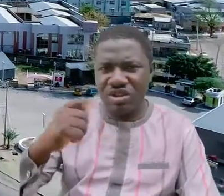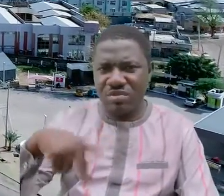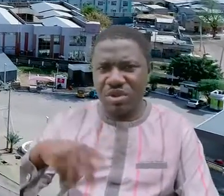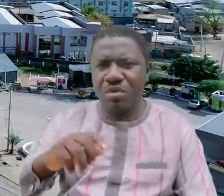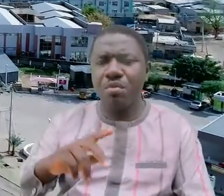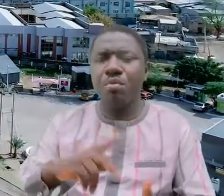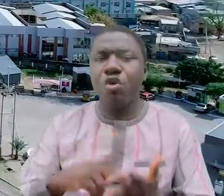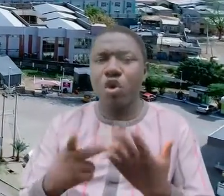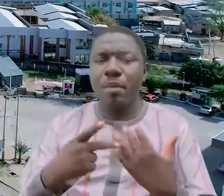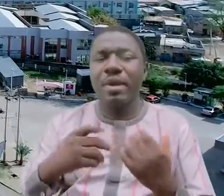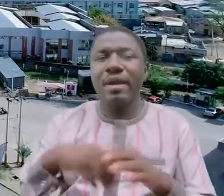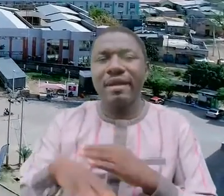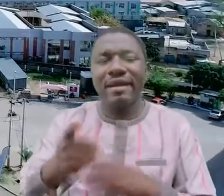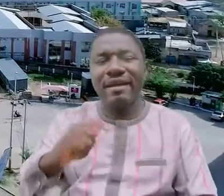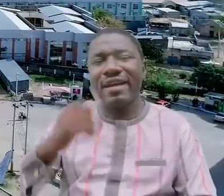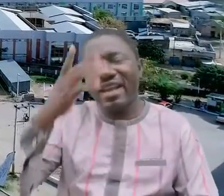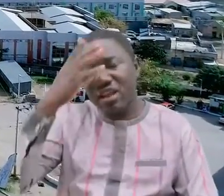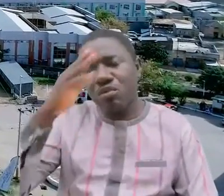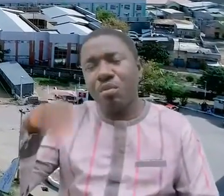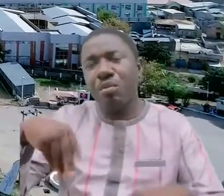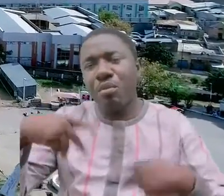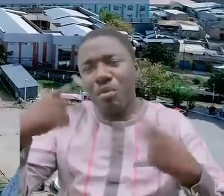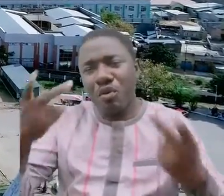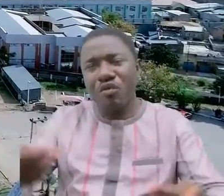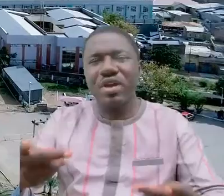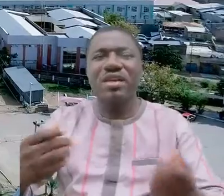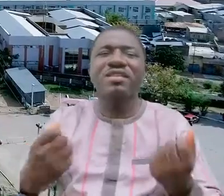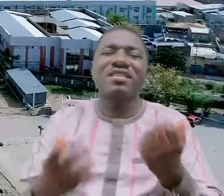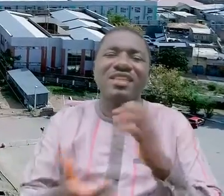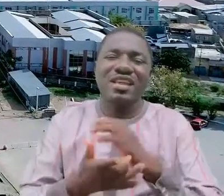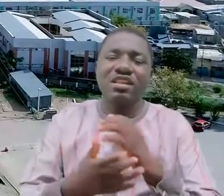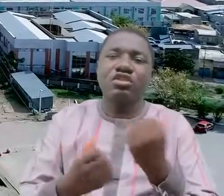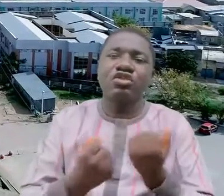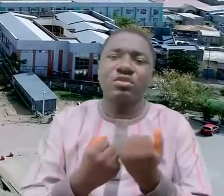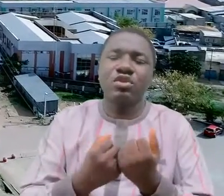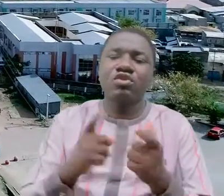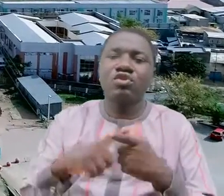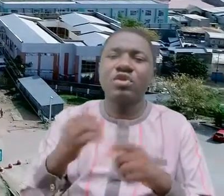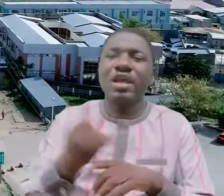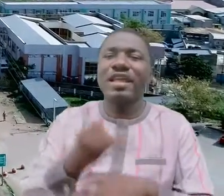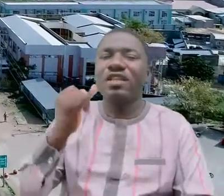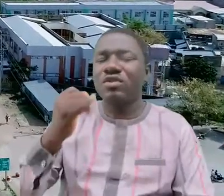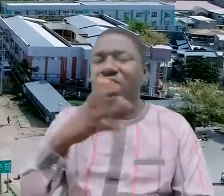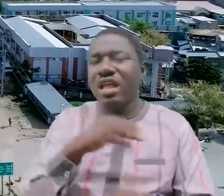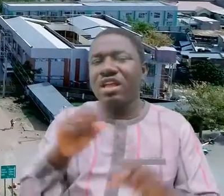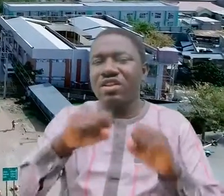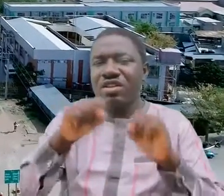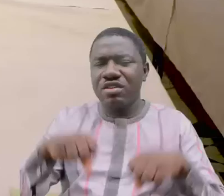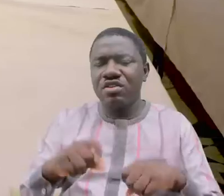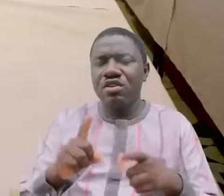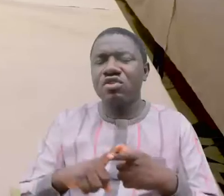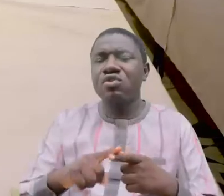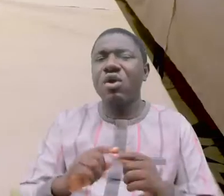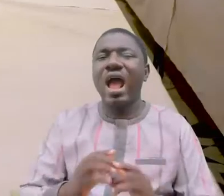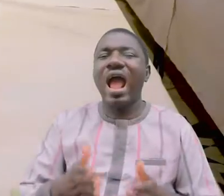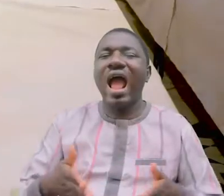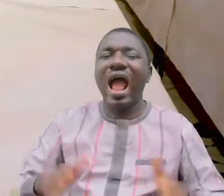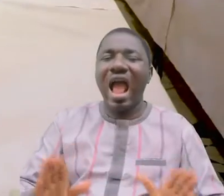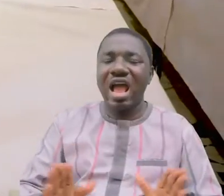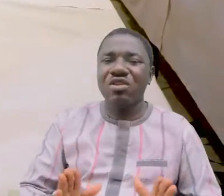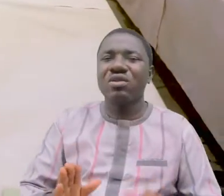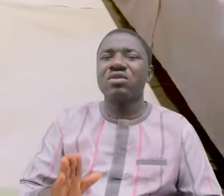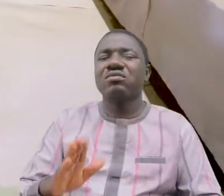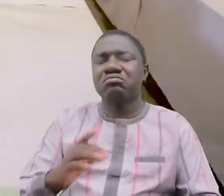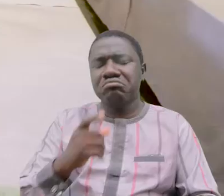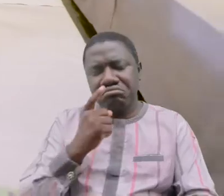KANO State is also providing technical support to institutions and systems to enable timely and appropriate